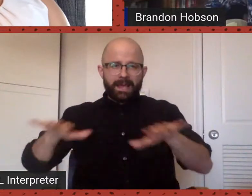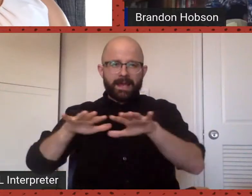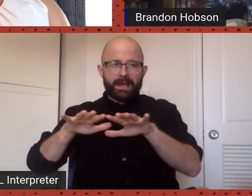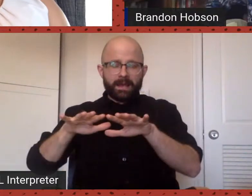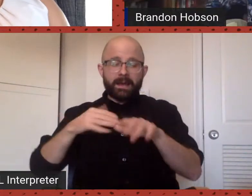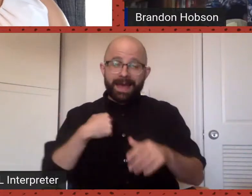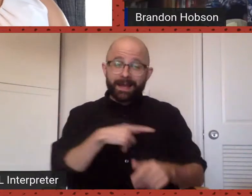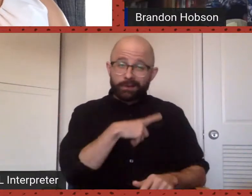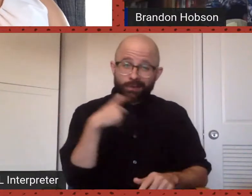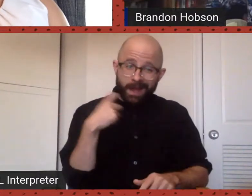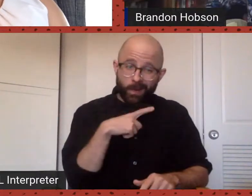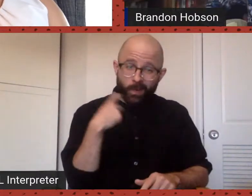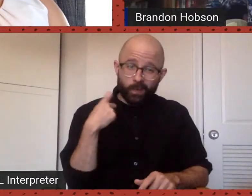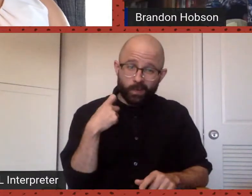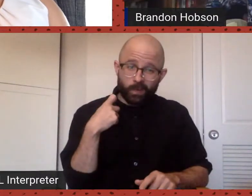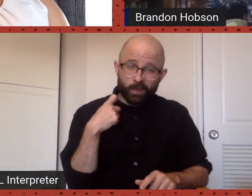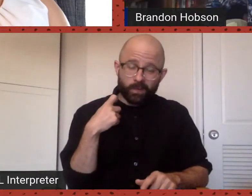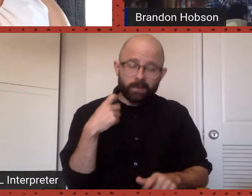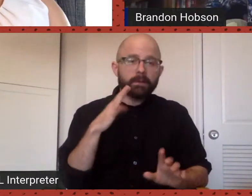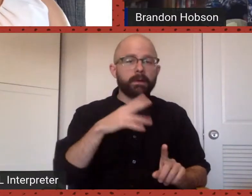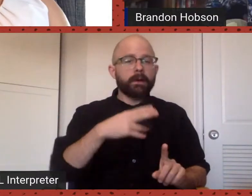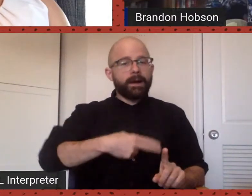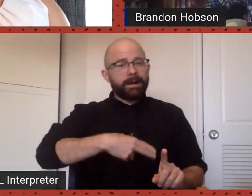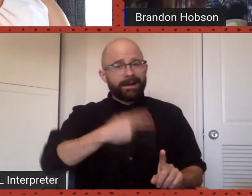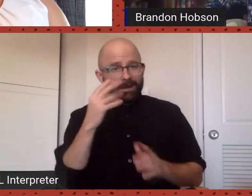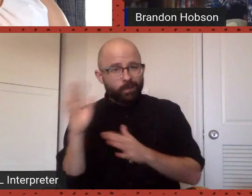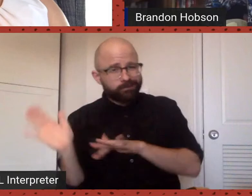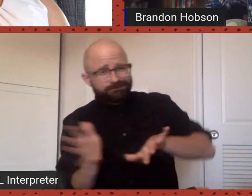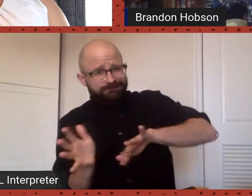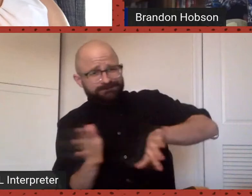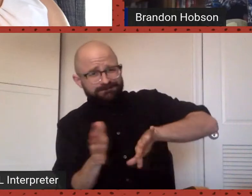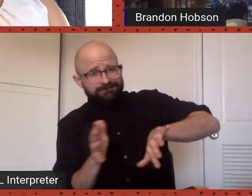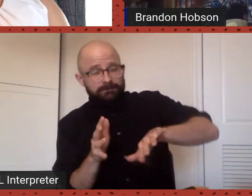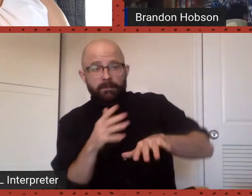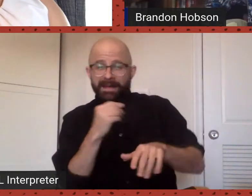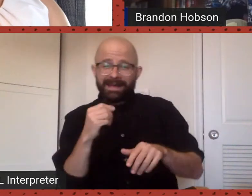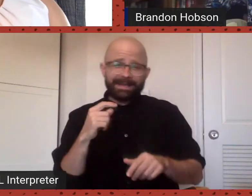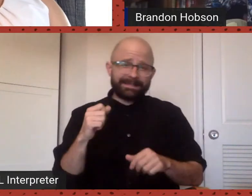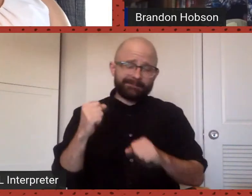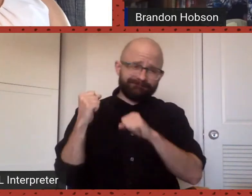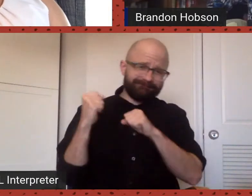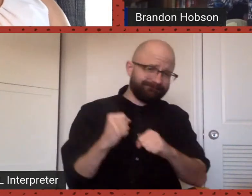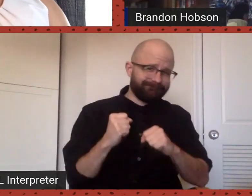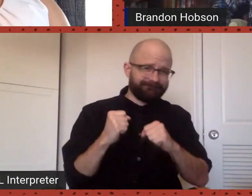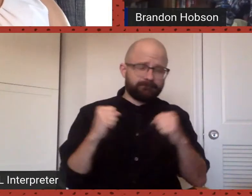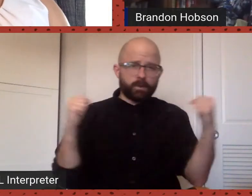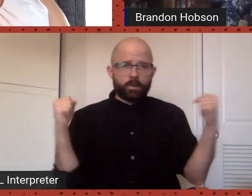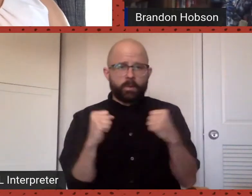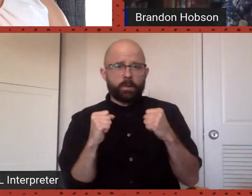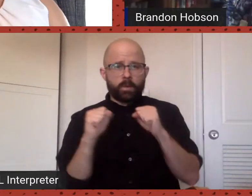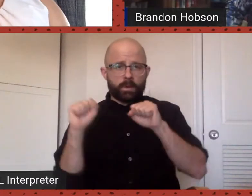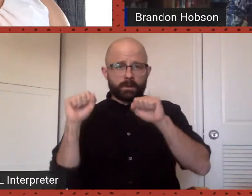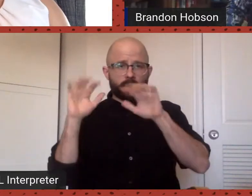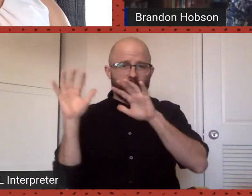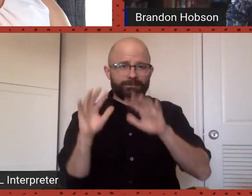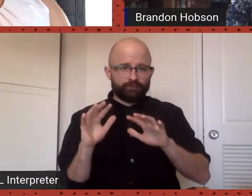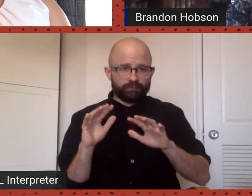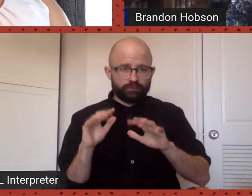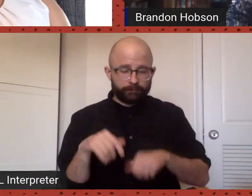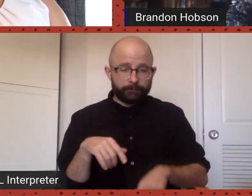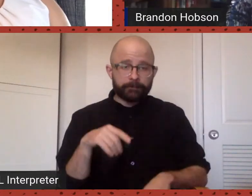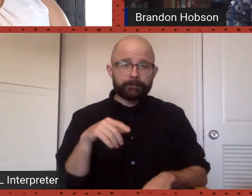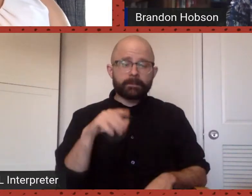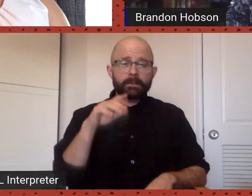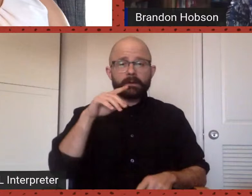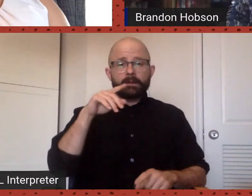drought. There were high winds and a bitter, cold winter. You are aware that this was